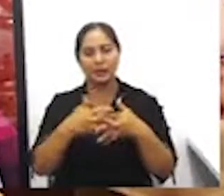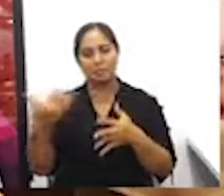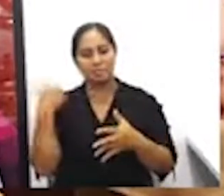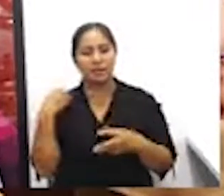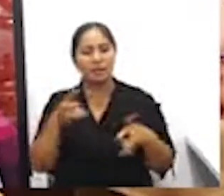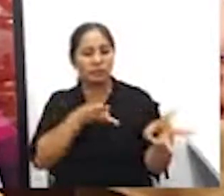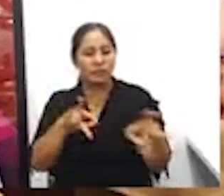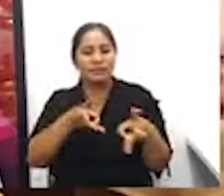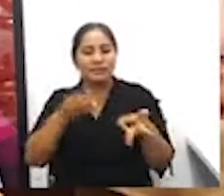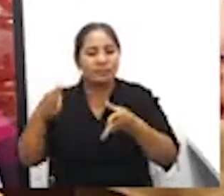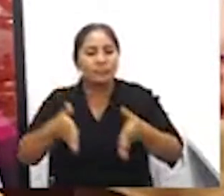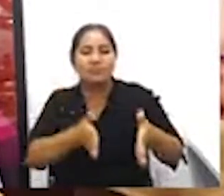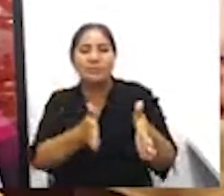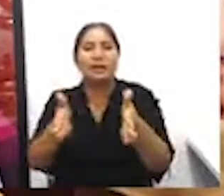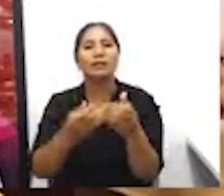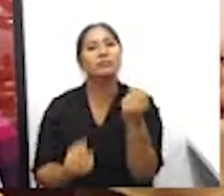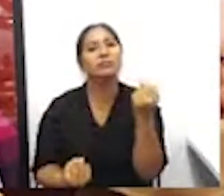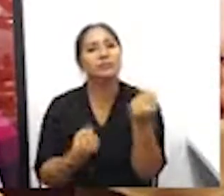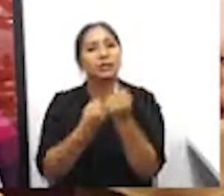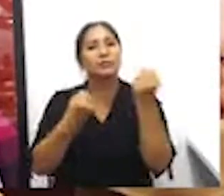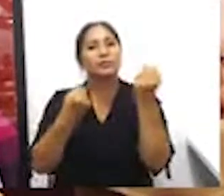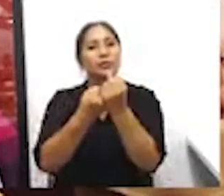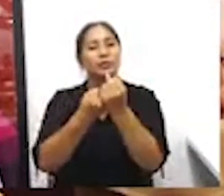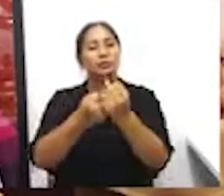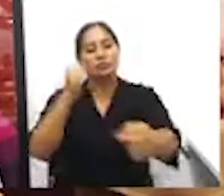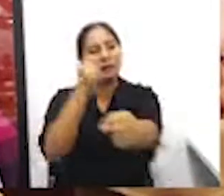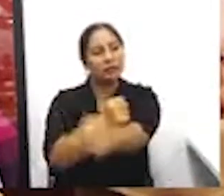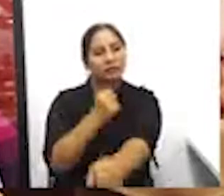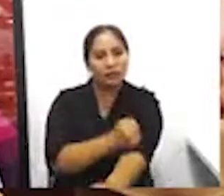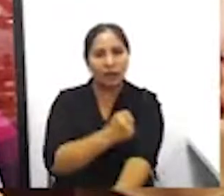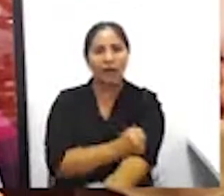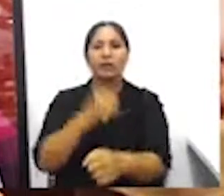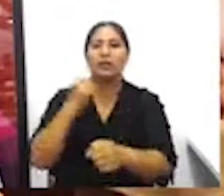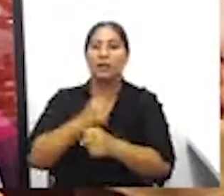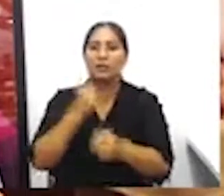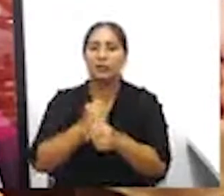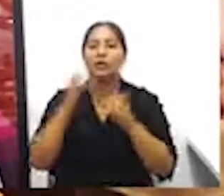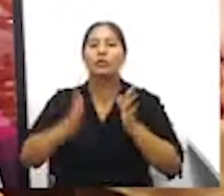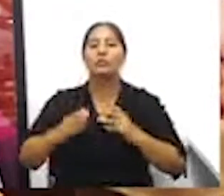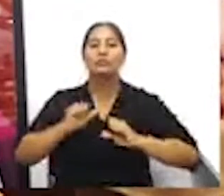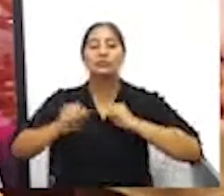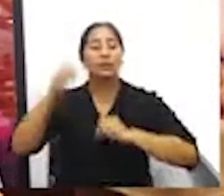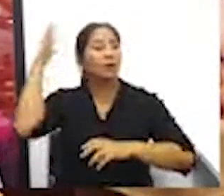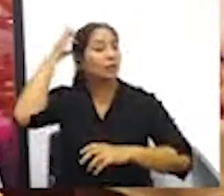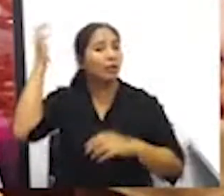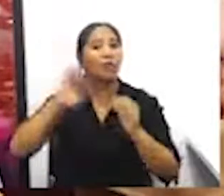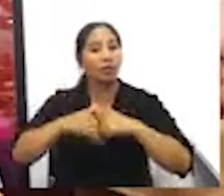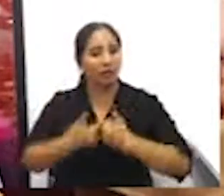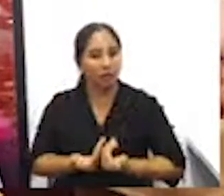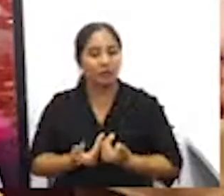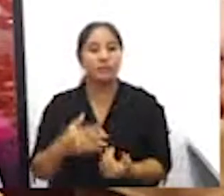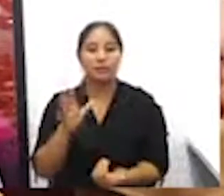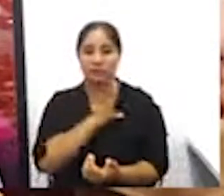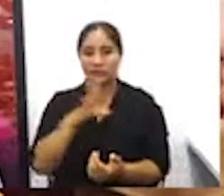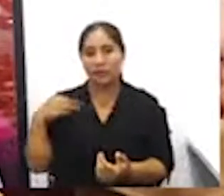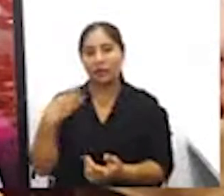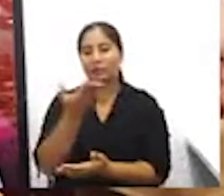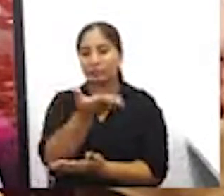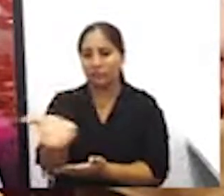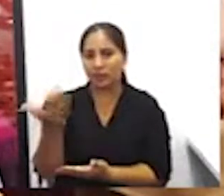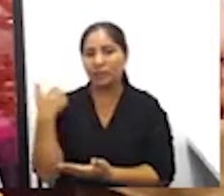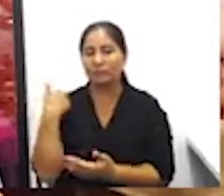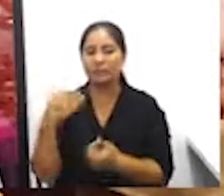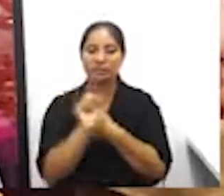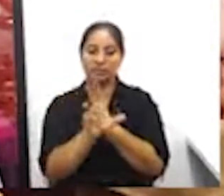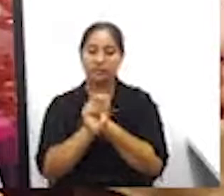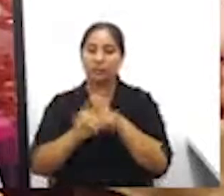get employment. And what recommendation or advice do you have to policymakers or youth here in this room